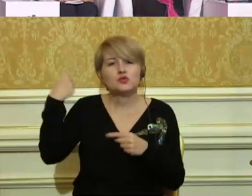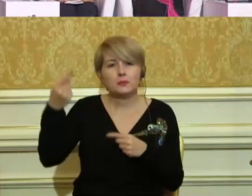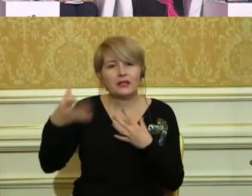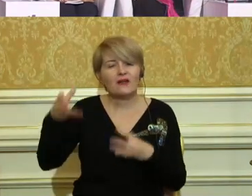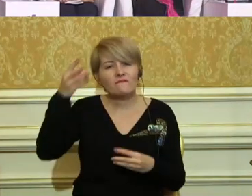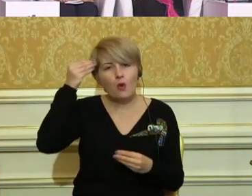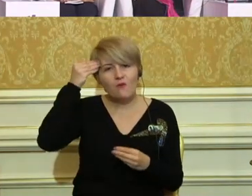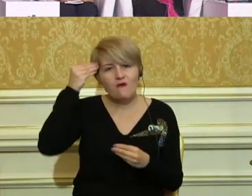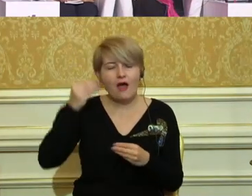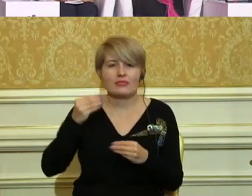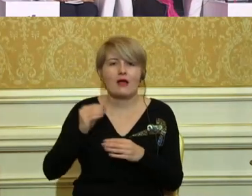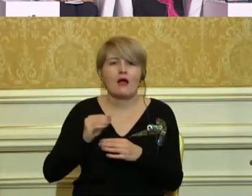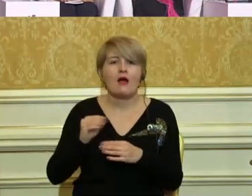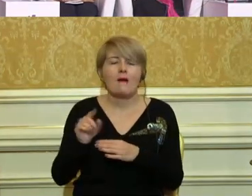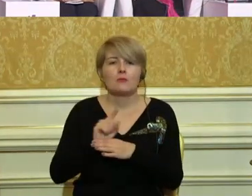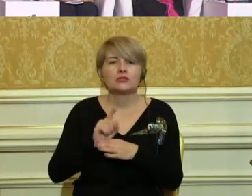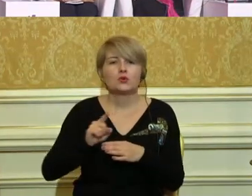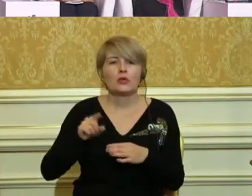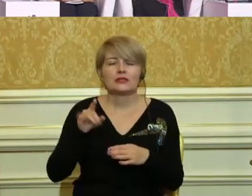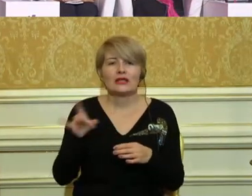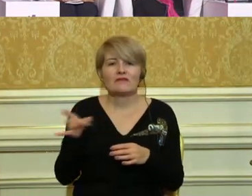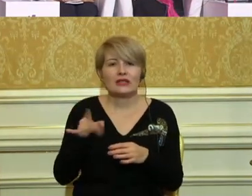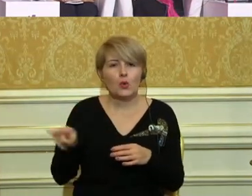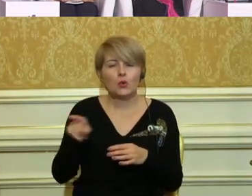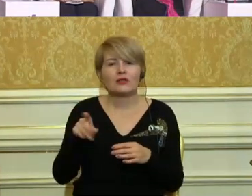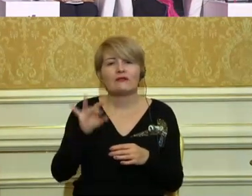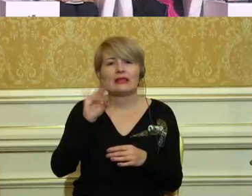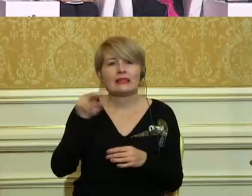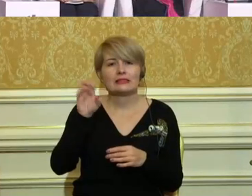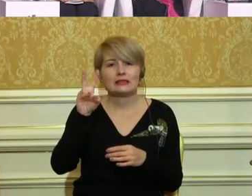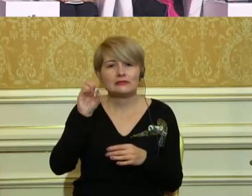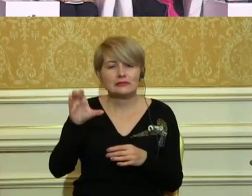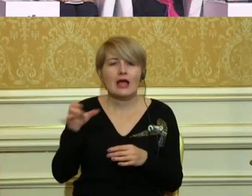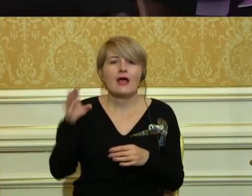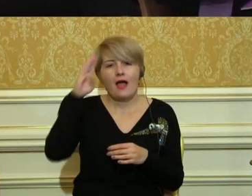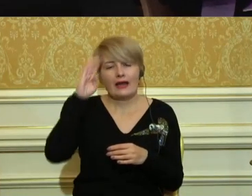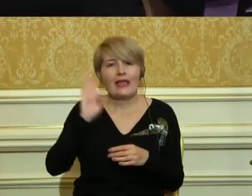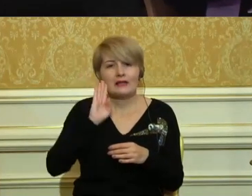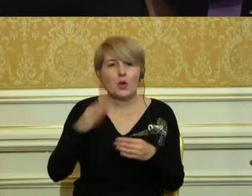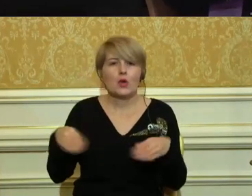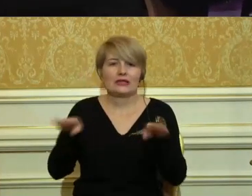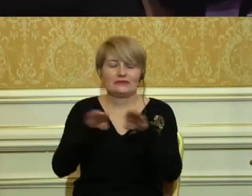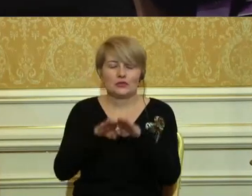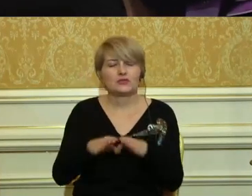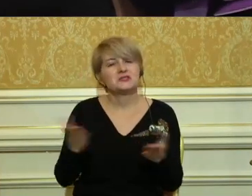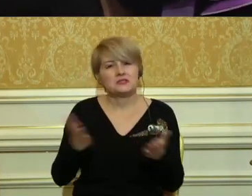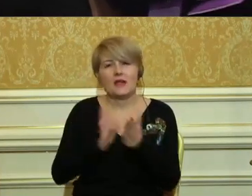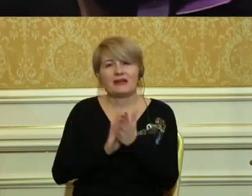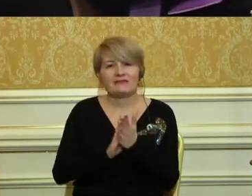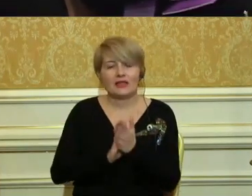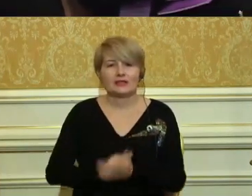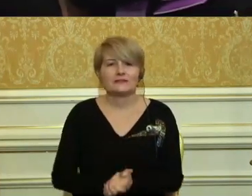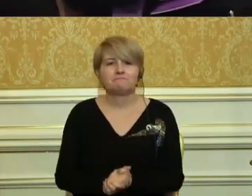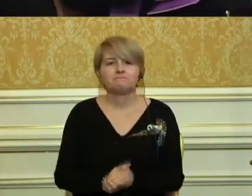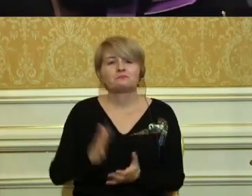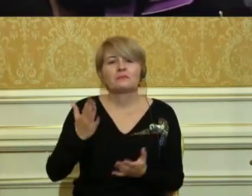us to implement the process of index inequality into the process of monitoring.